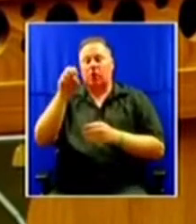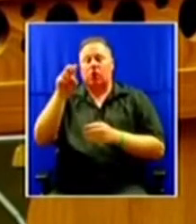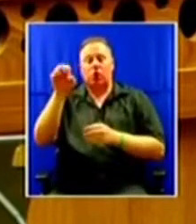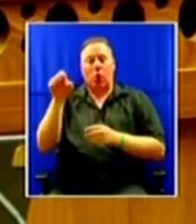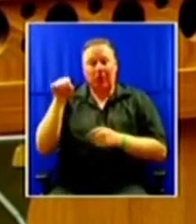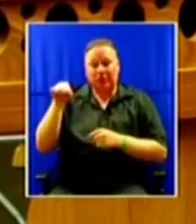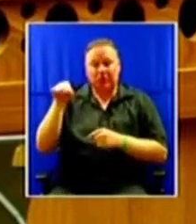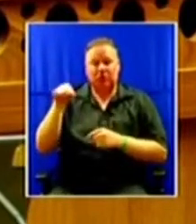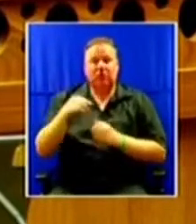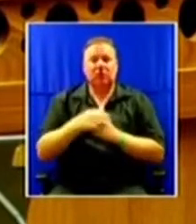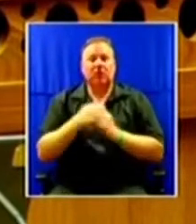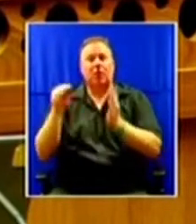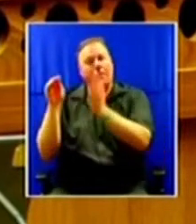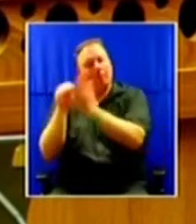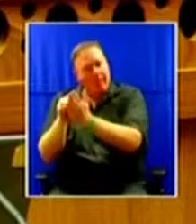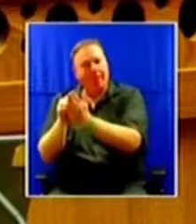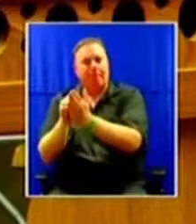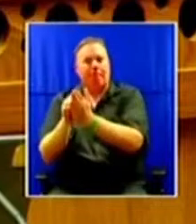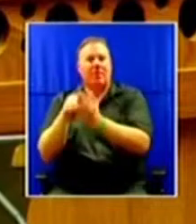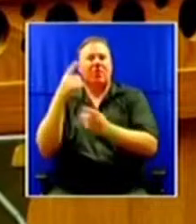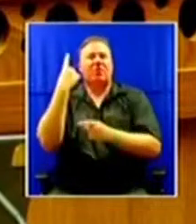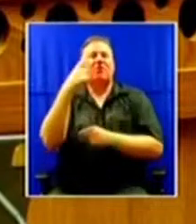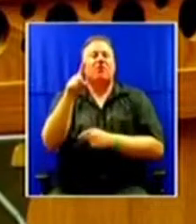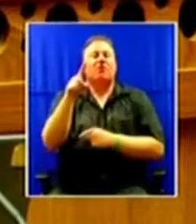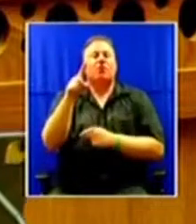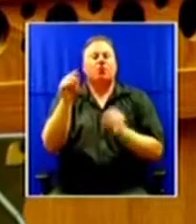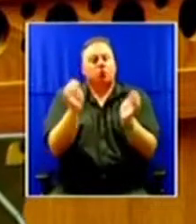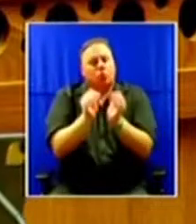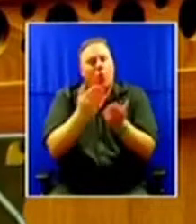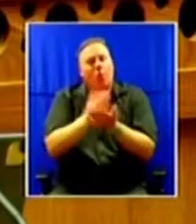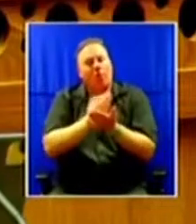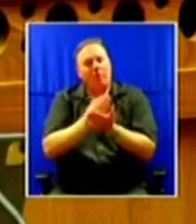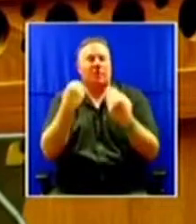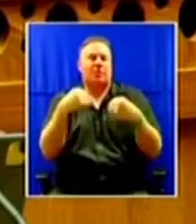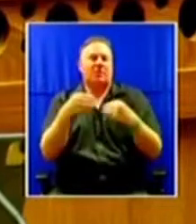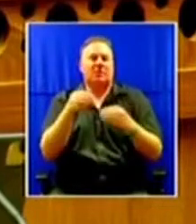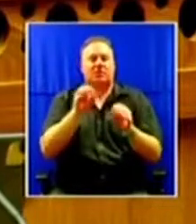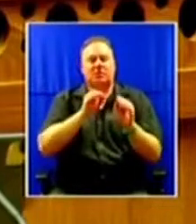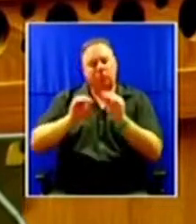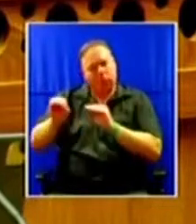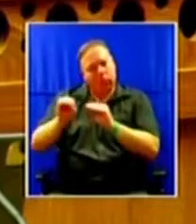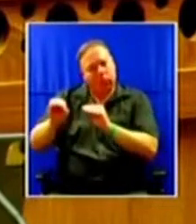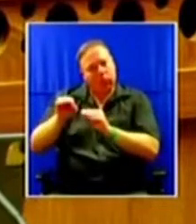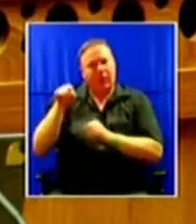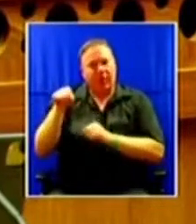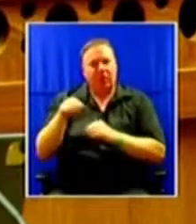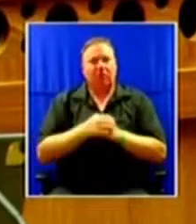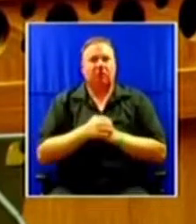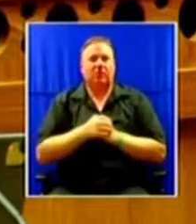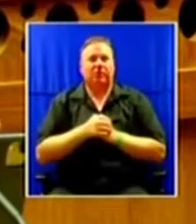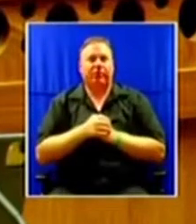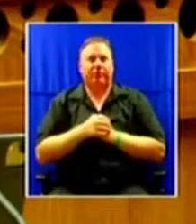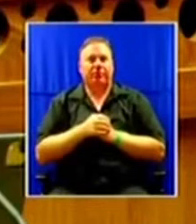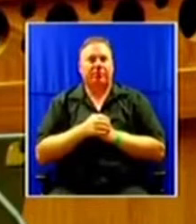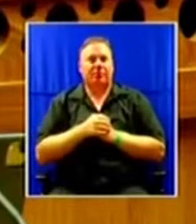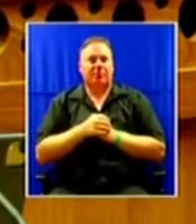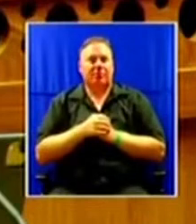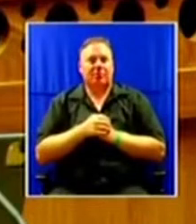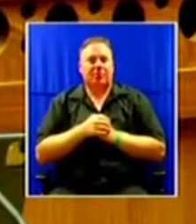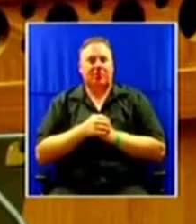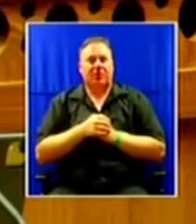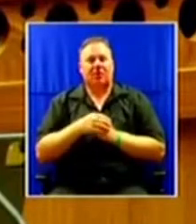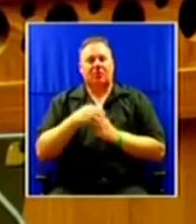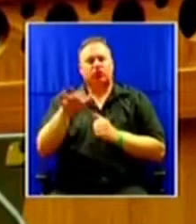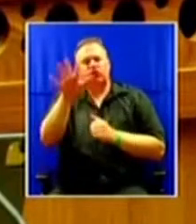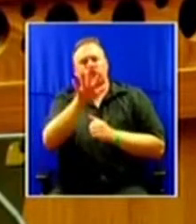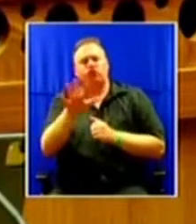to be allocated to small medium enterprises. And I was told that it will be more, some 200 medium